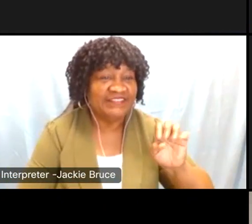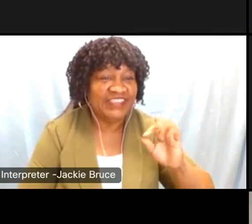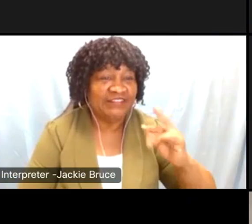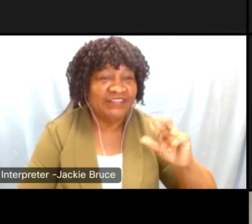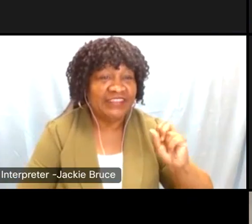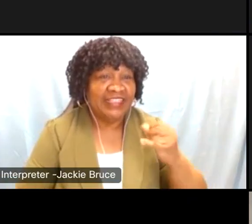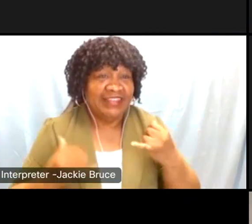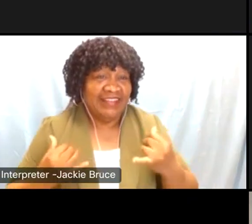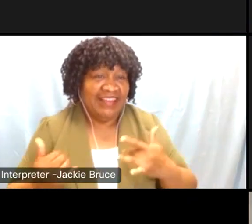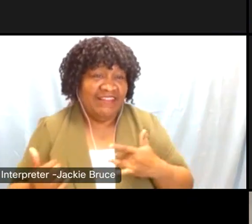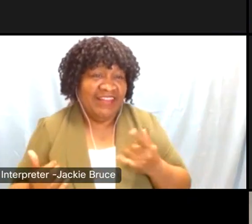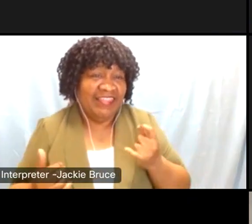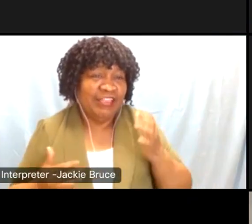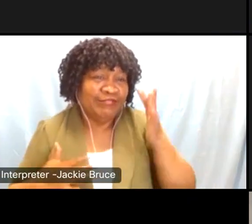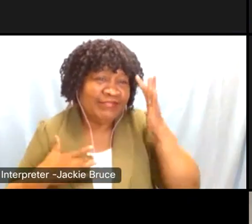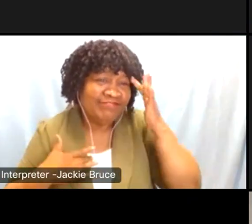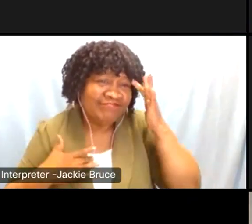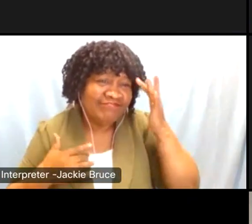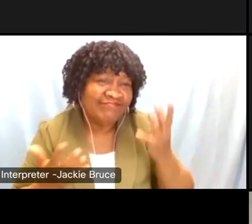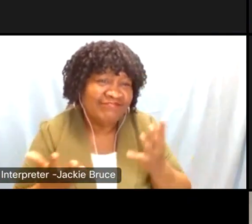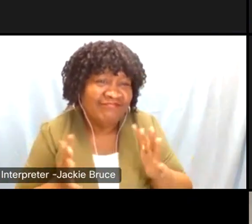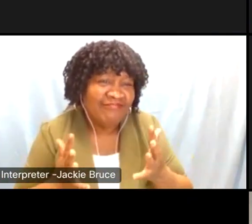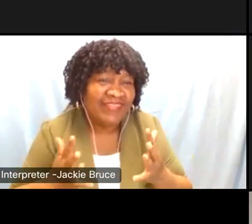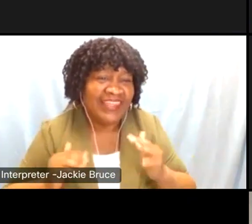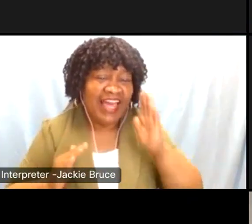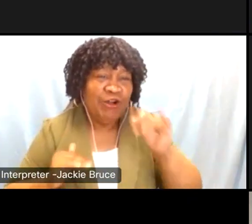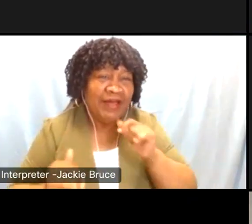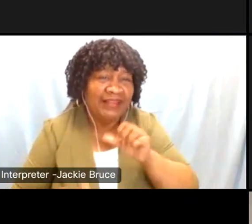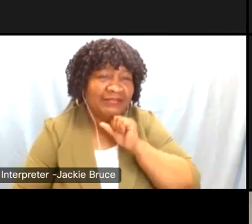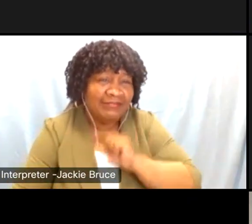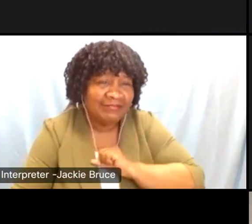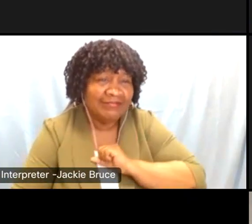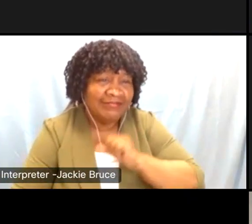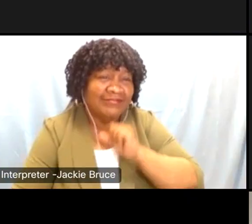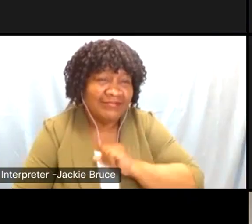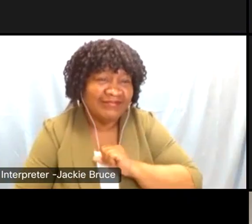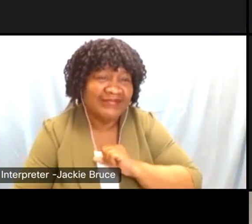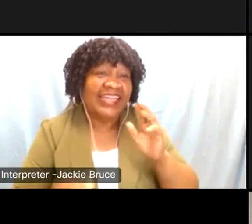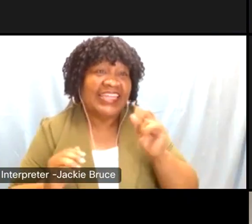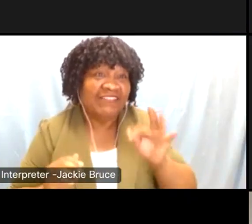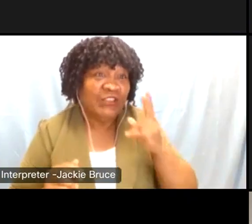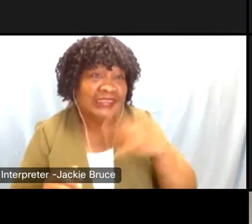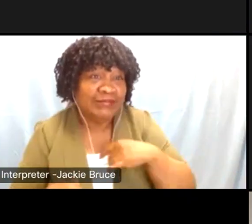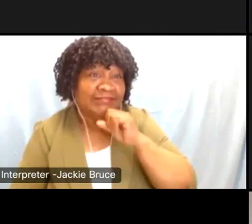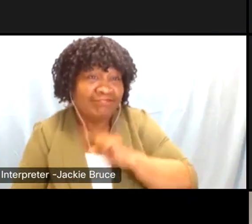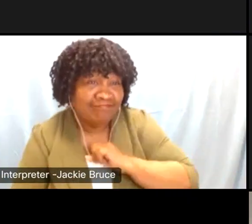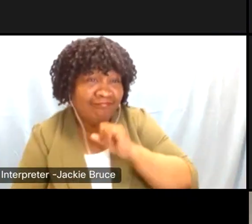the weather, so I hope I don't have a major coughing fit, but please bear with me if I do.